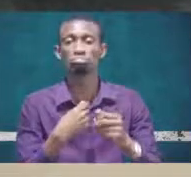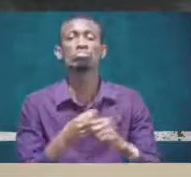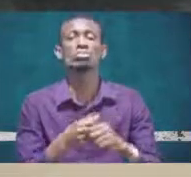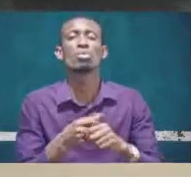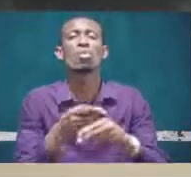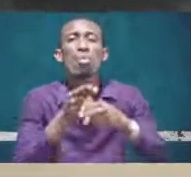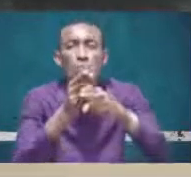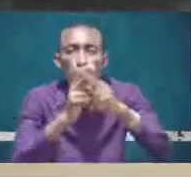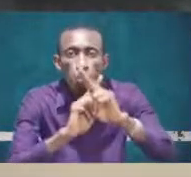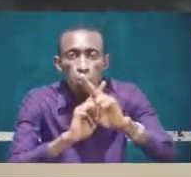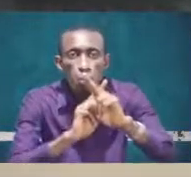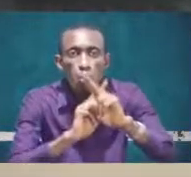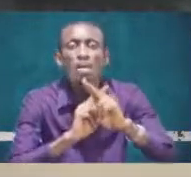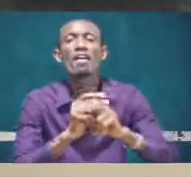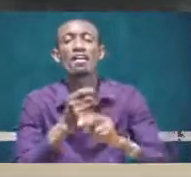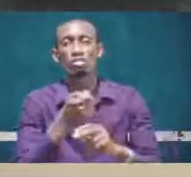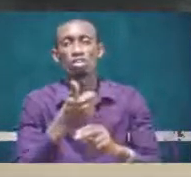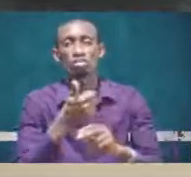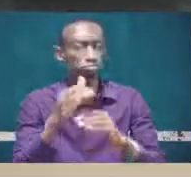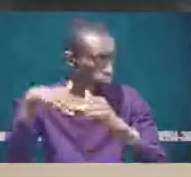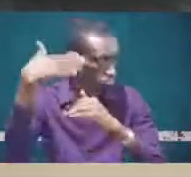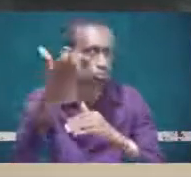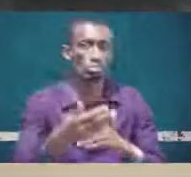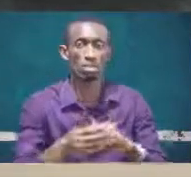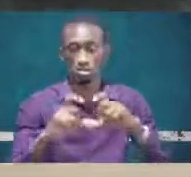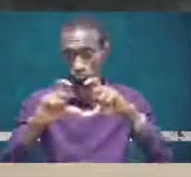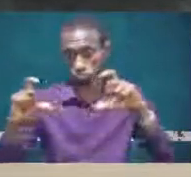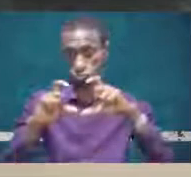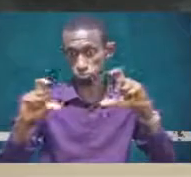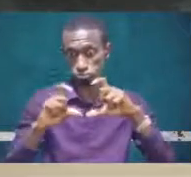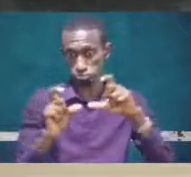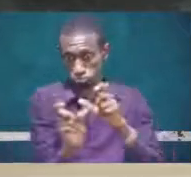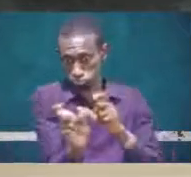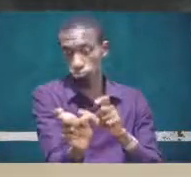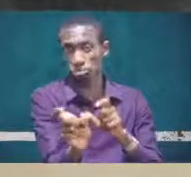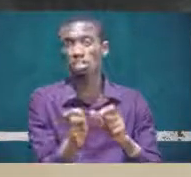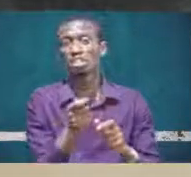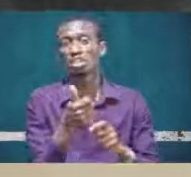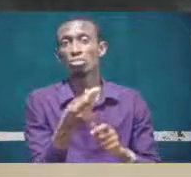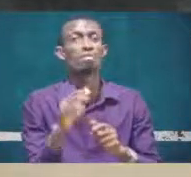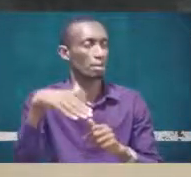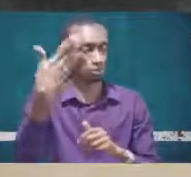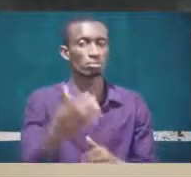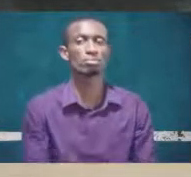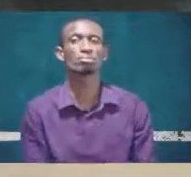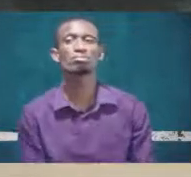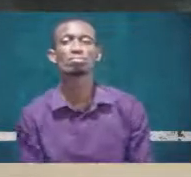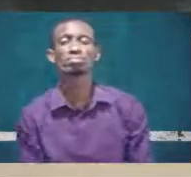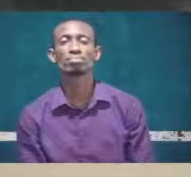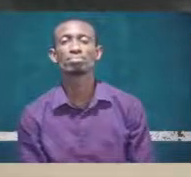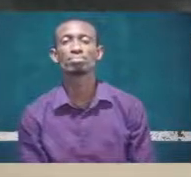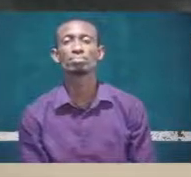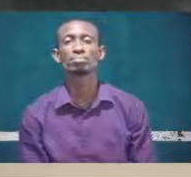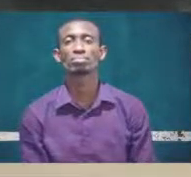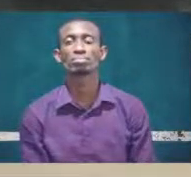we can buy goods on credit and pay in future. Money acts as a standard of deferred payment.